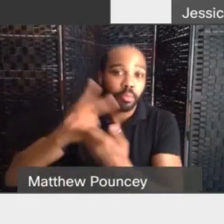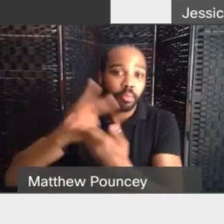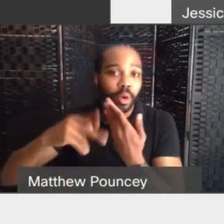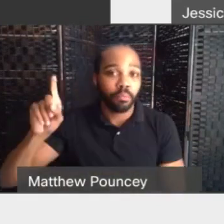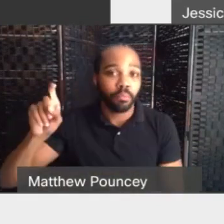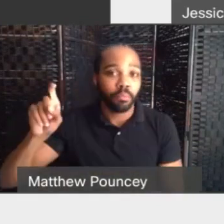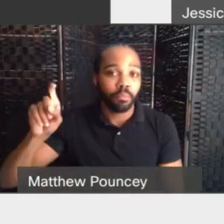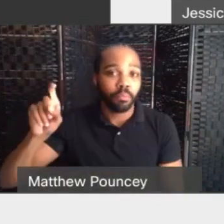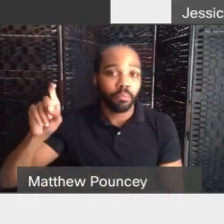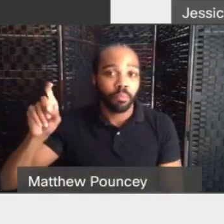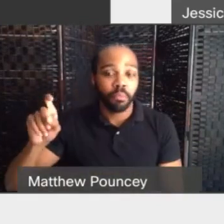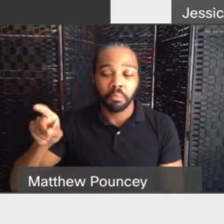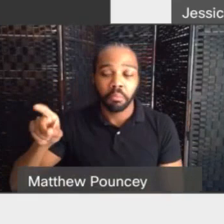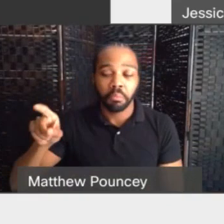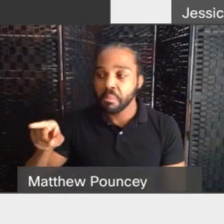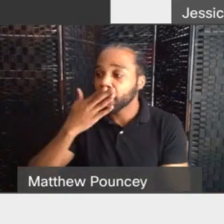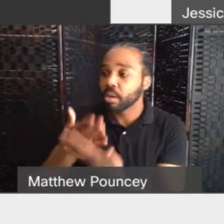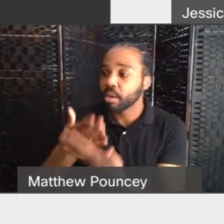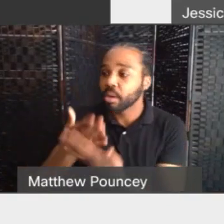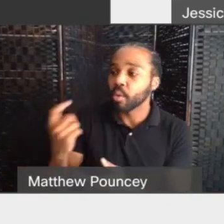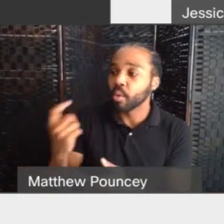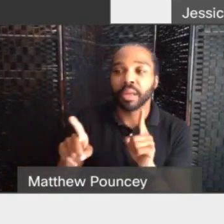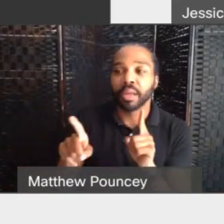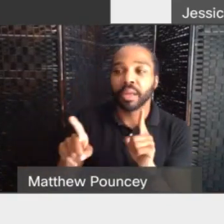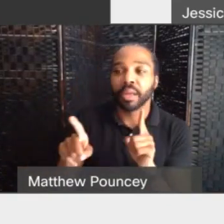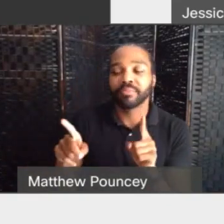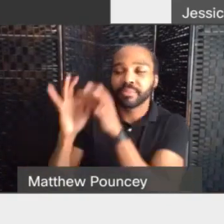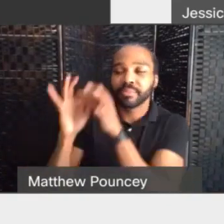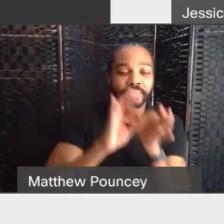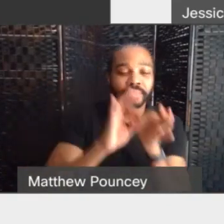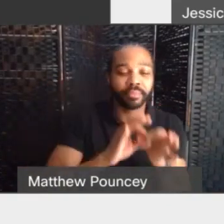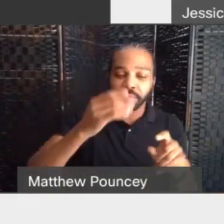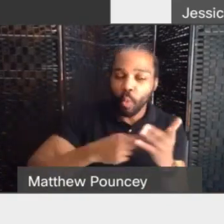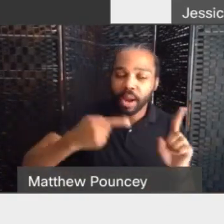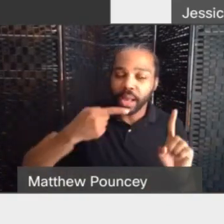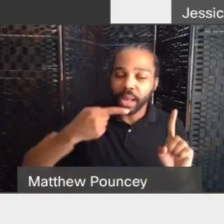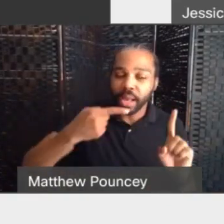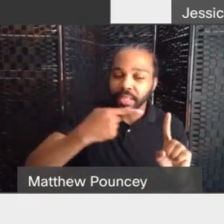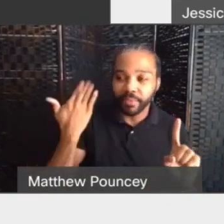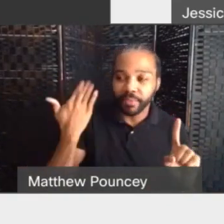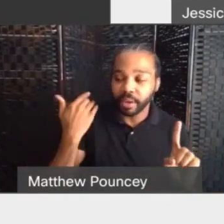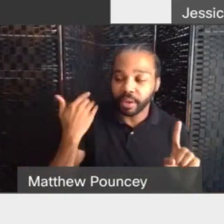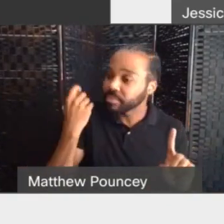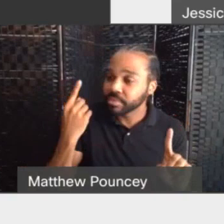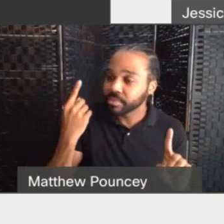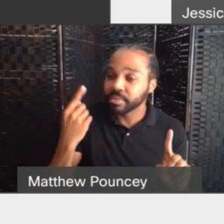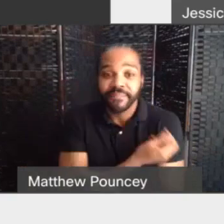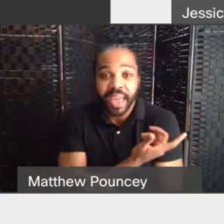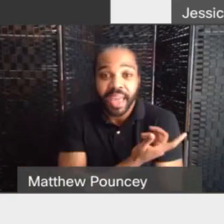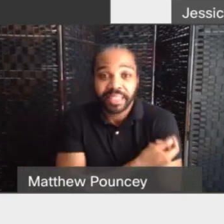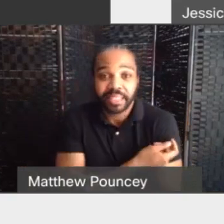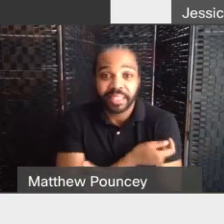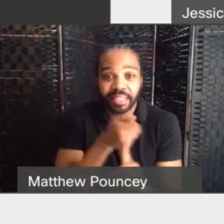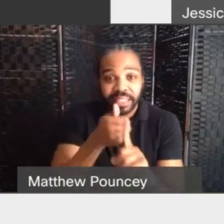This is a really good question, in that it gets back to what I said earlier, which is that the vaccines are an extra layer